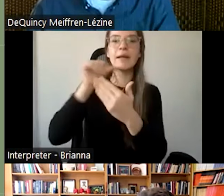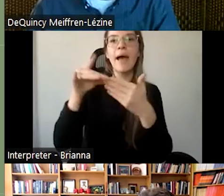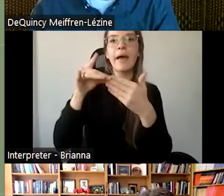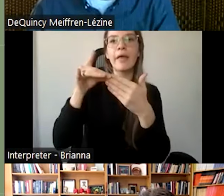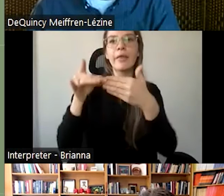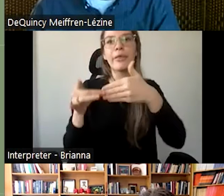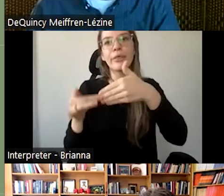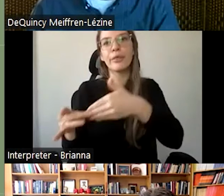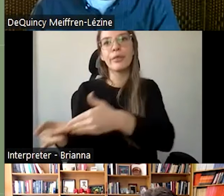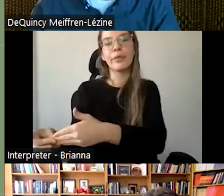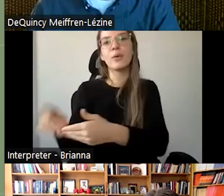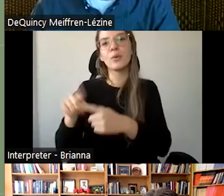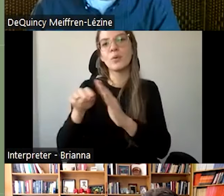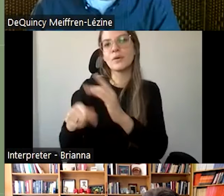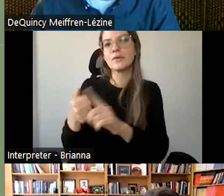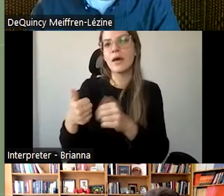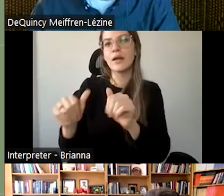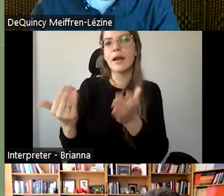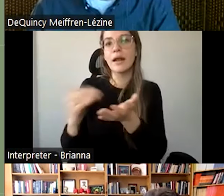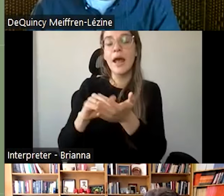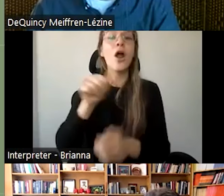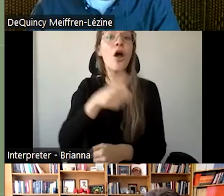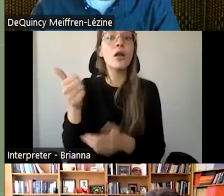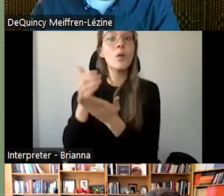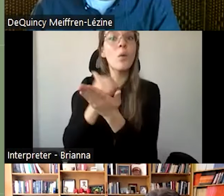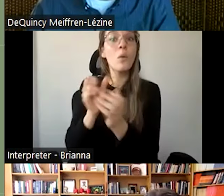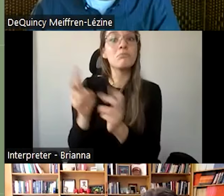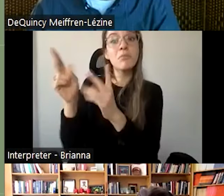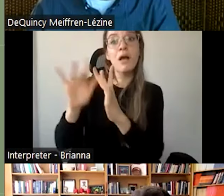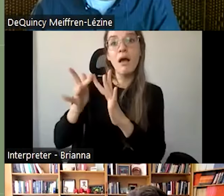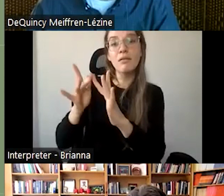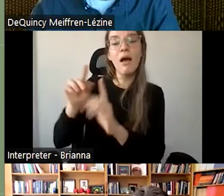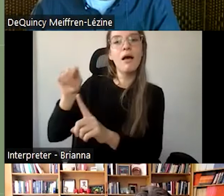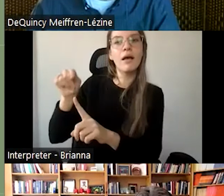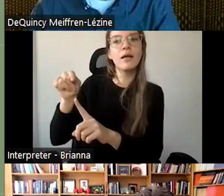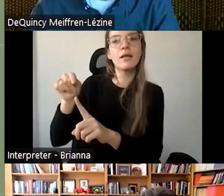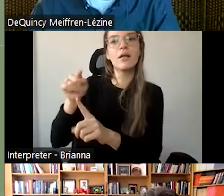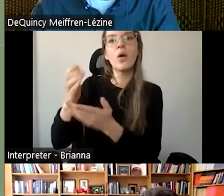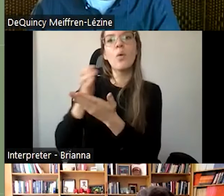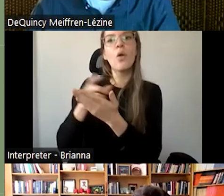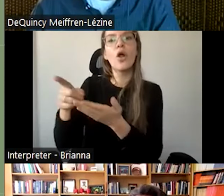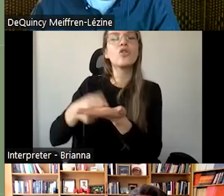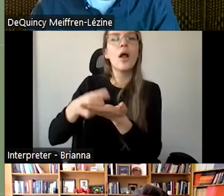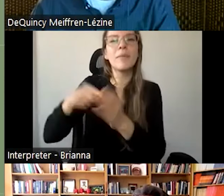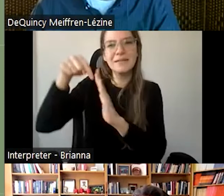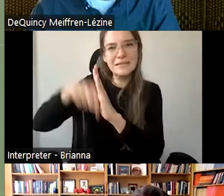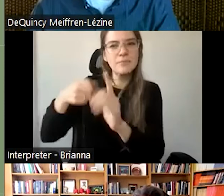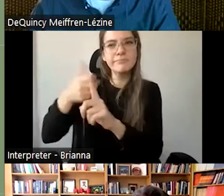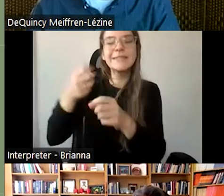I have online right now is one that looks at the safety planning a little bit more in